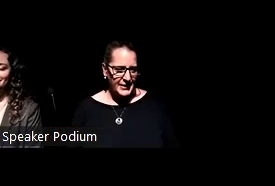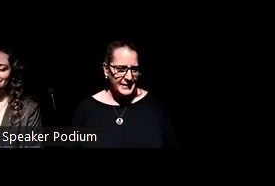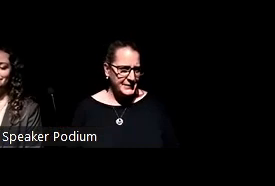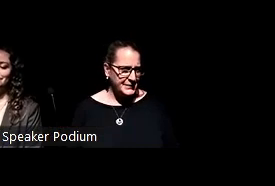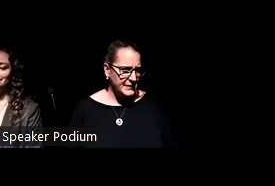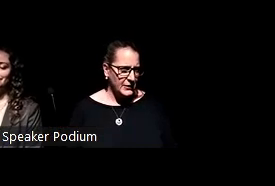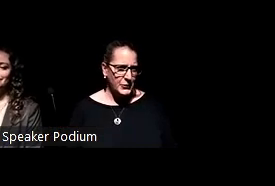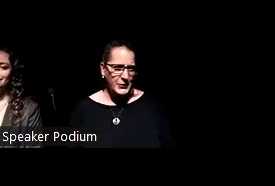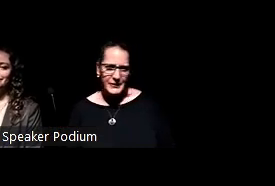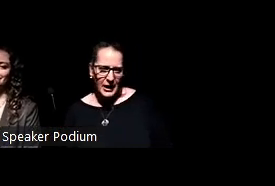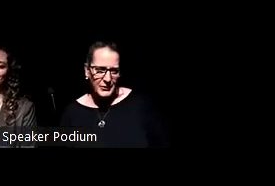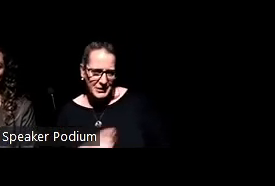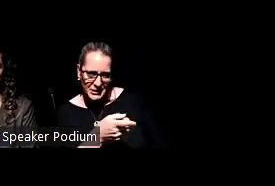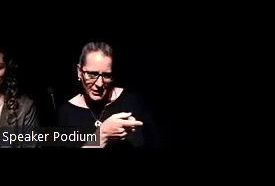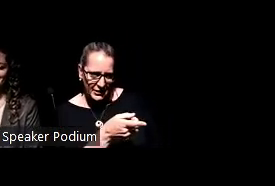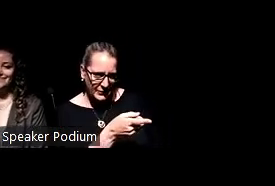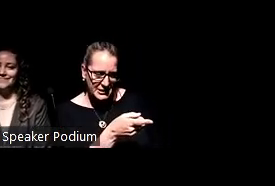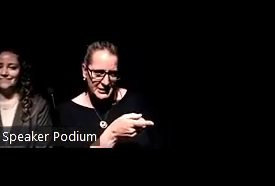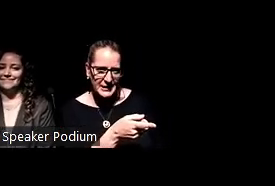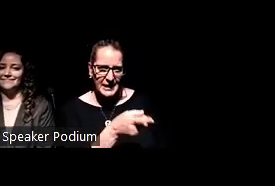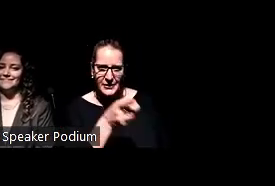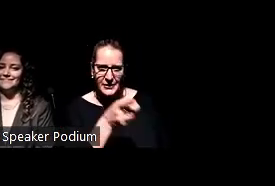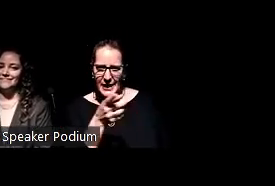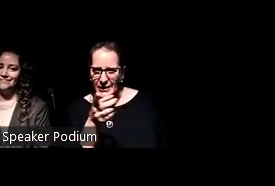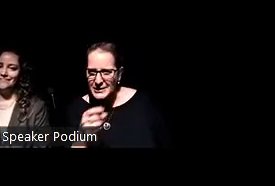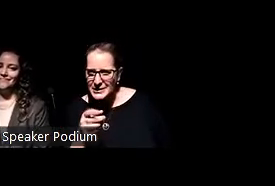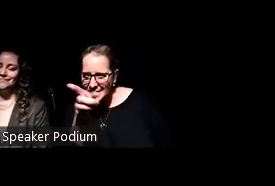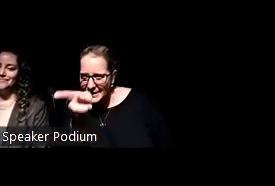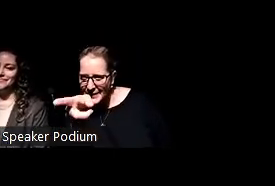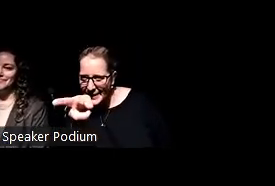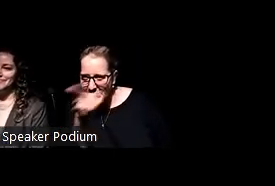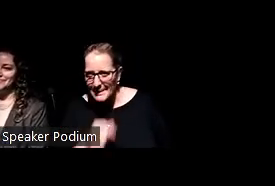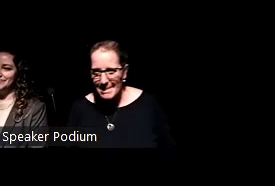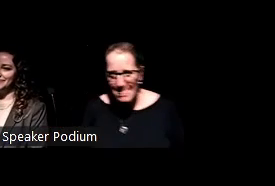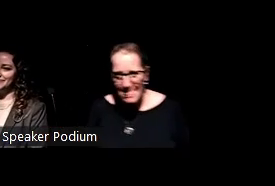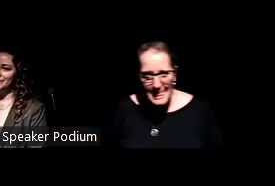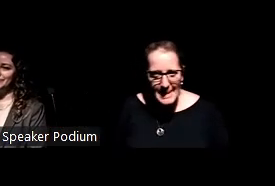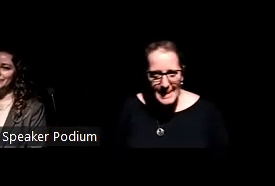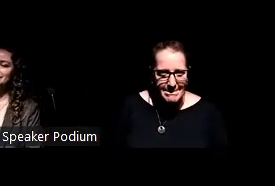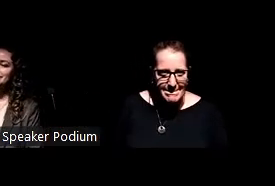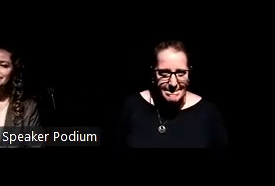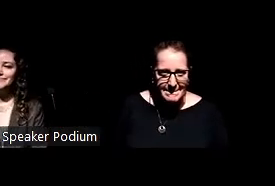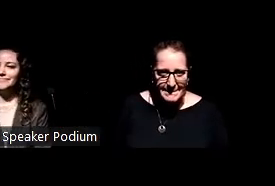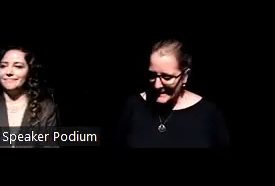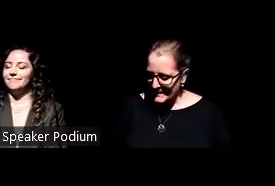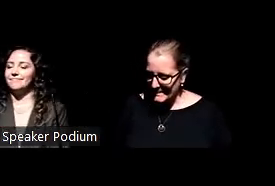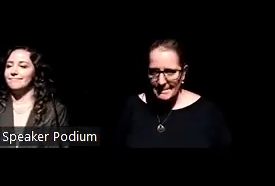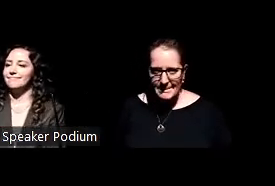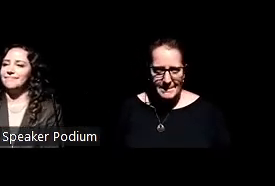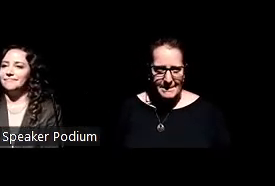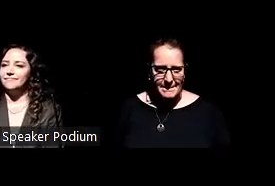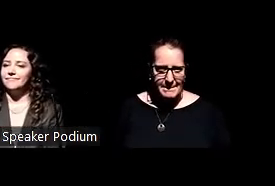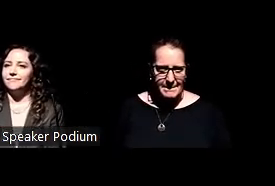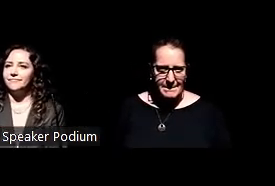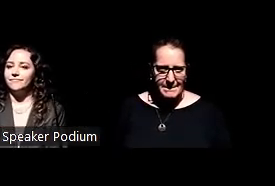right, who got questions there? Are there any questions online? Okay, questions here, right here. Hi, Joanne from CPSC. I'm curious